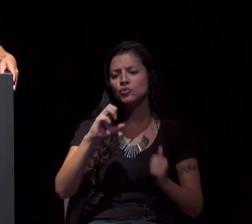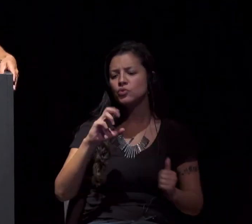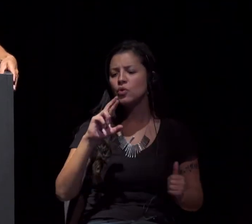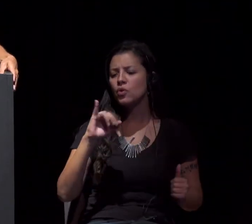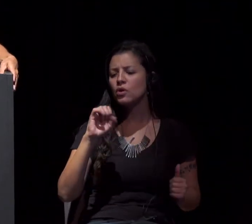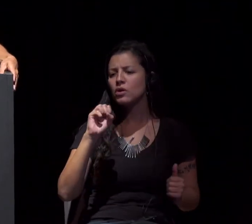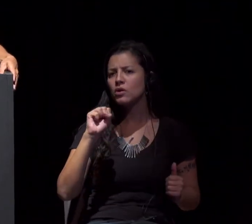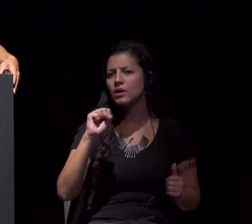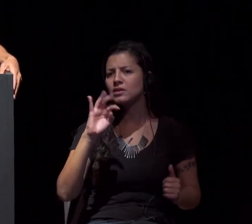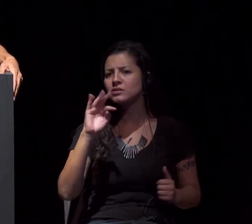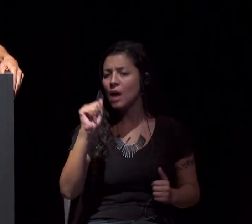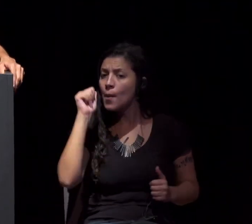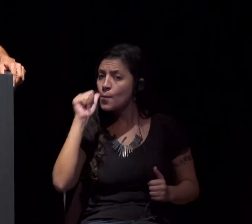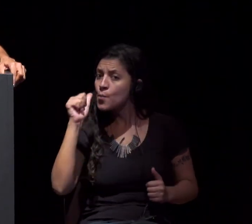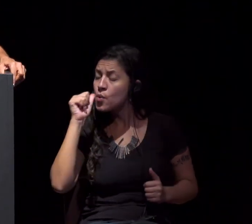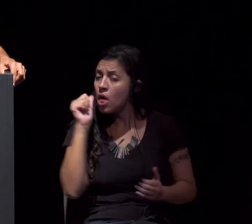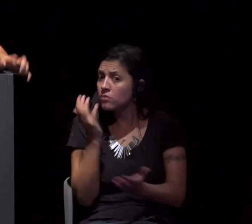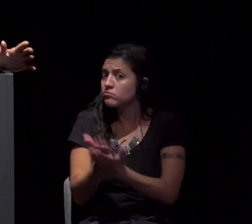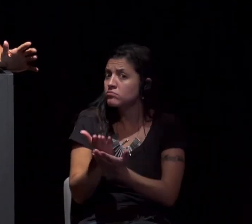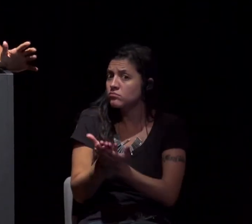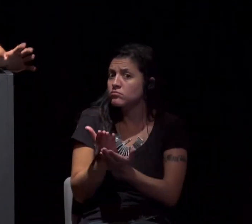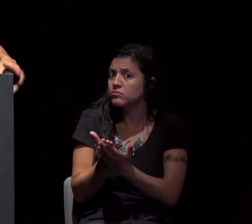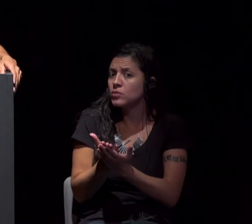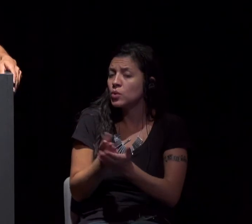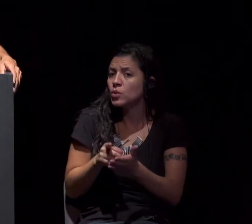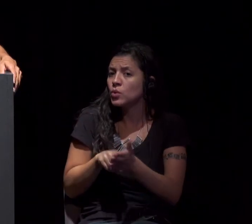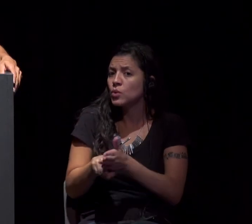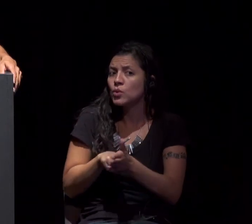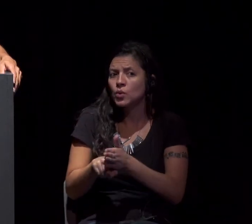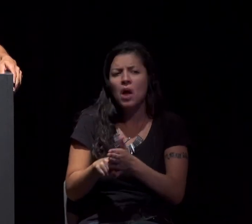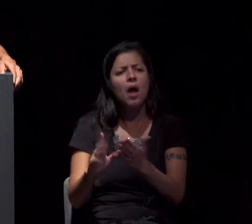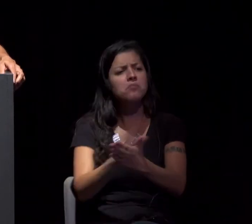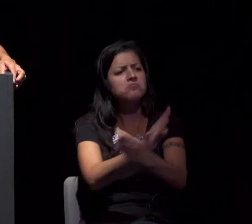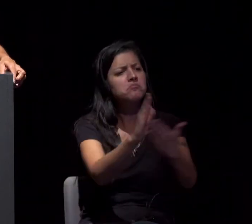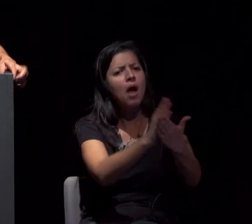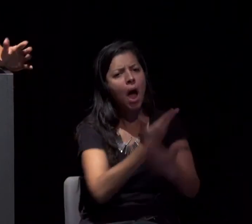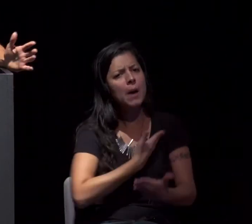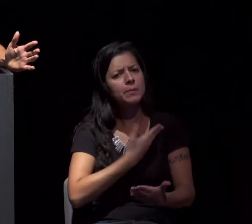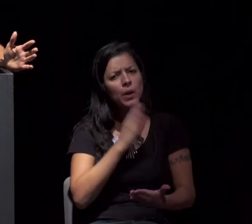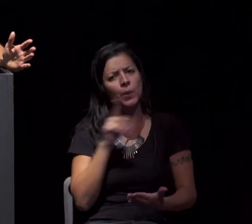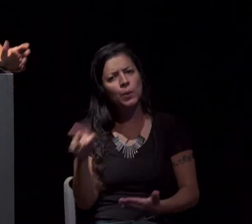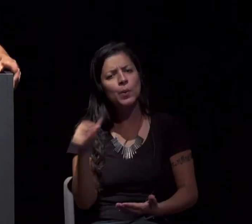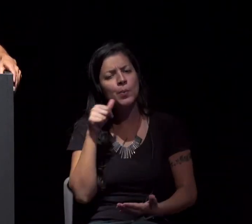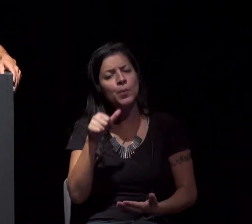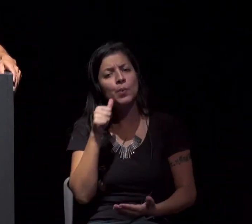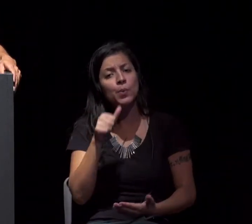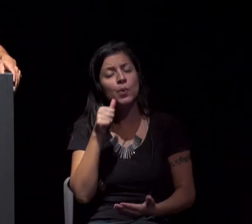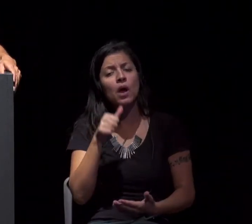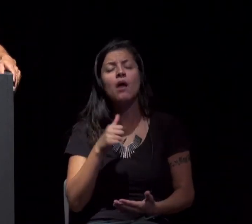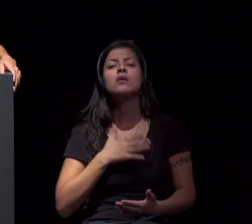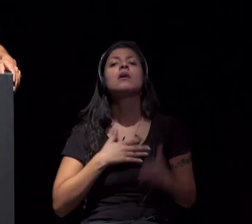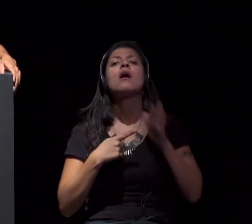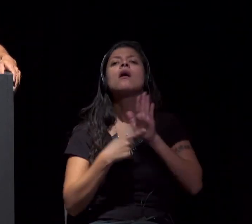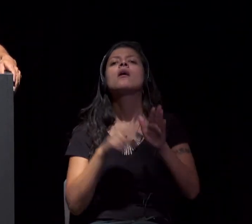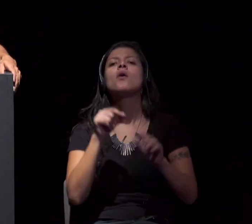many here are colleagues, on mass, carnival, and performance out of the Caribbean, forgive